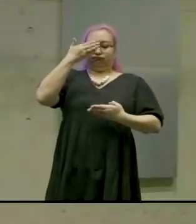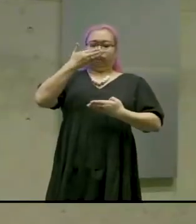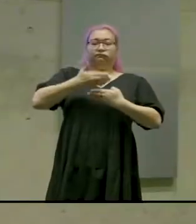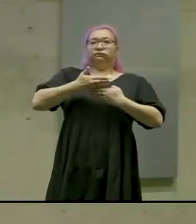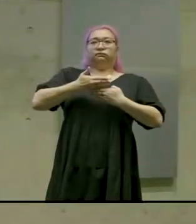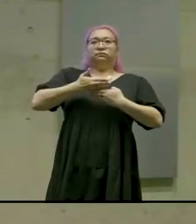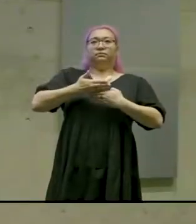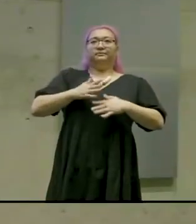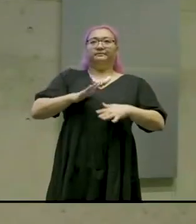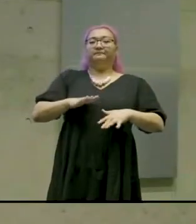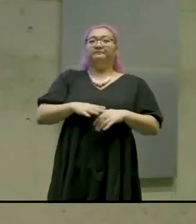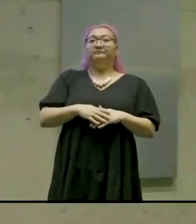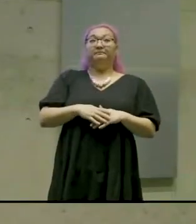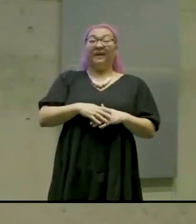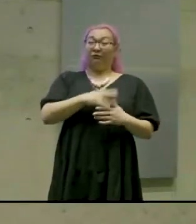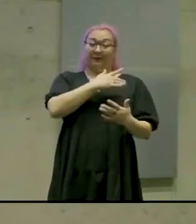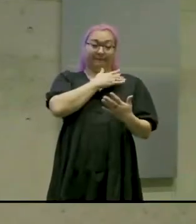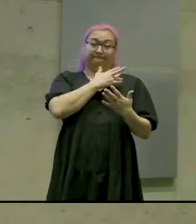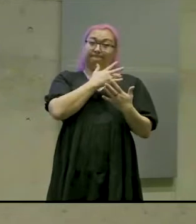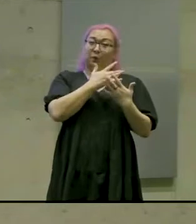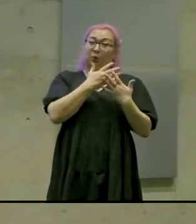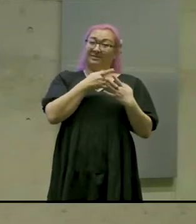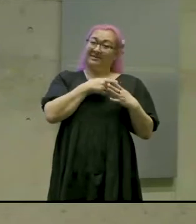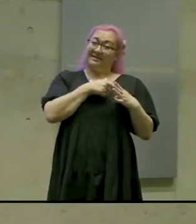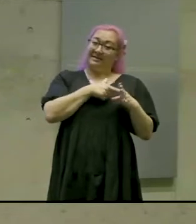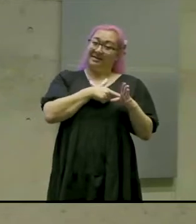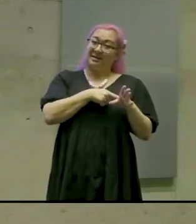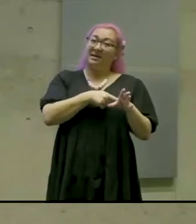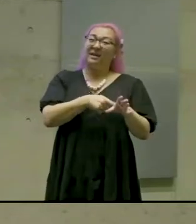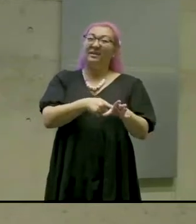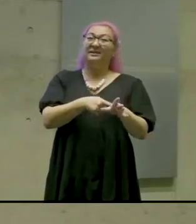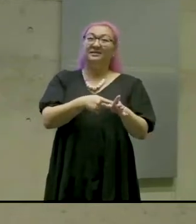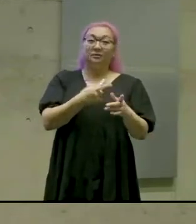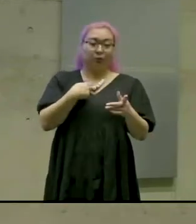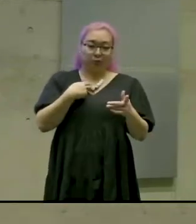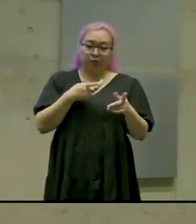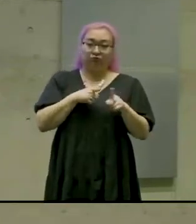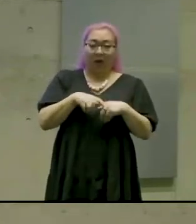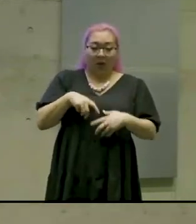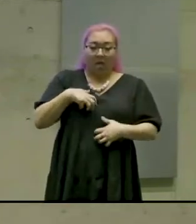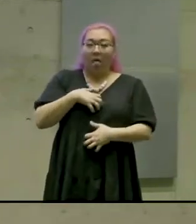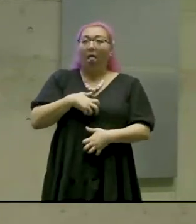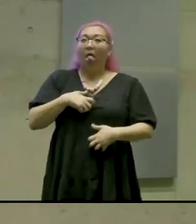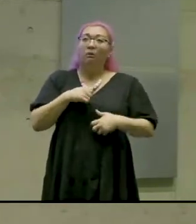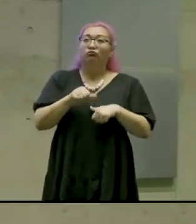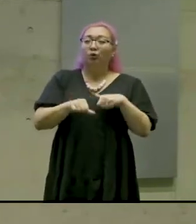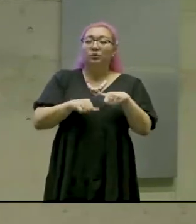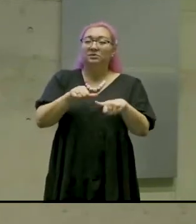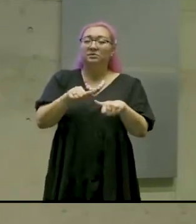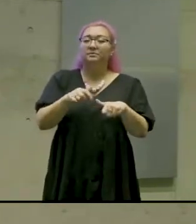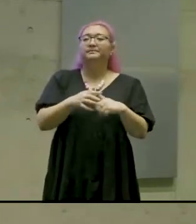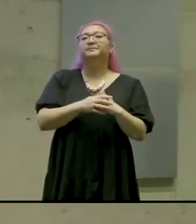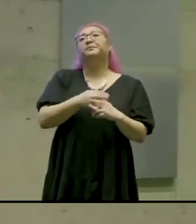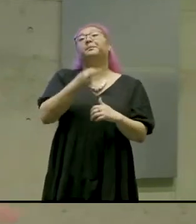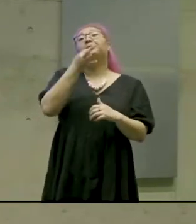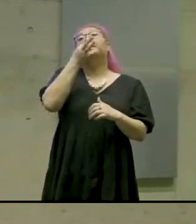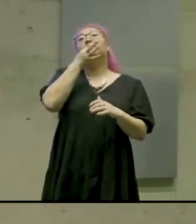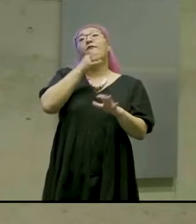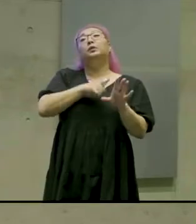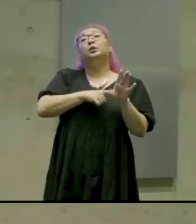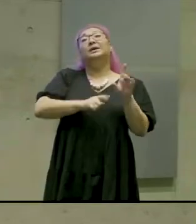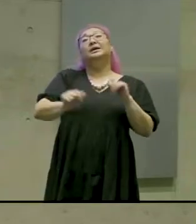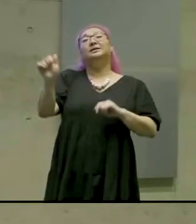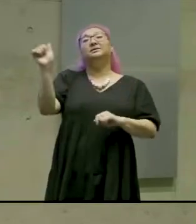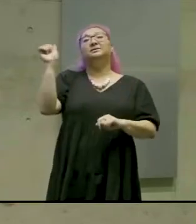took me years and years to actually process that. So a few years back in Egypt, in Cairo, there was a Me Too